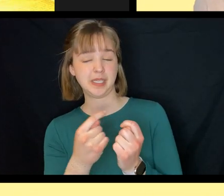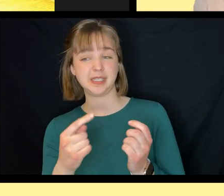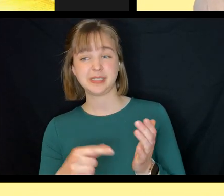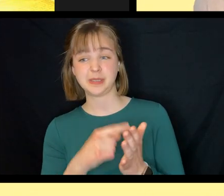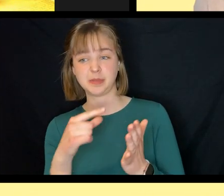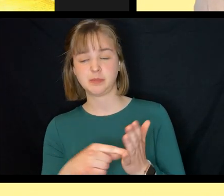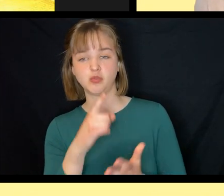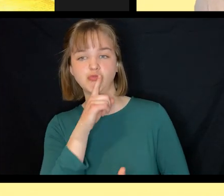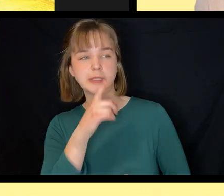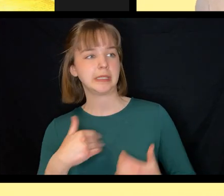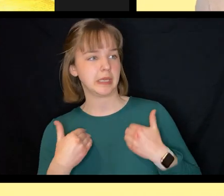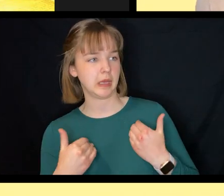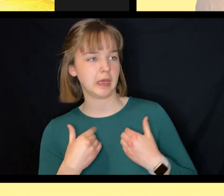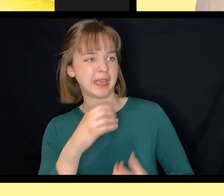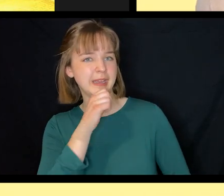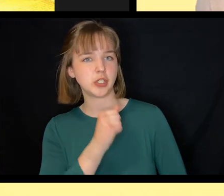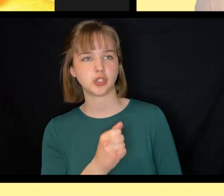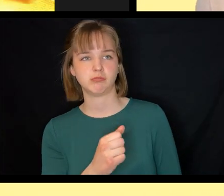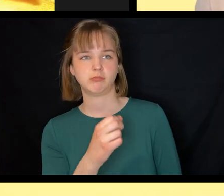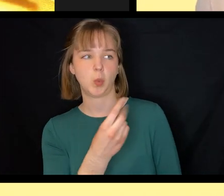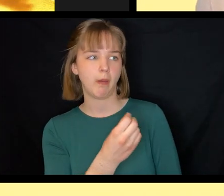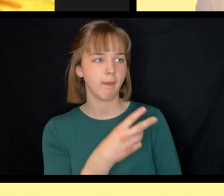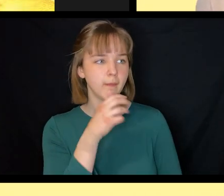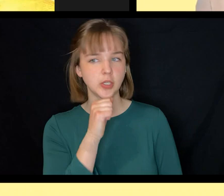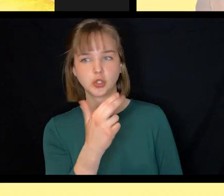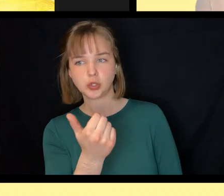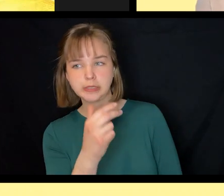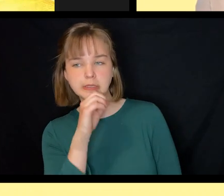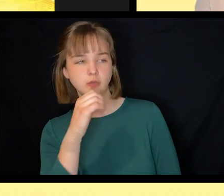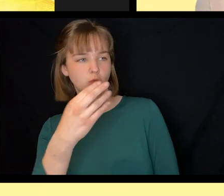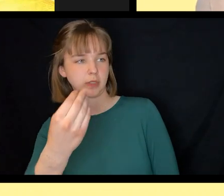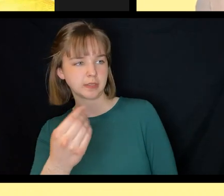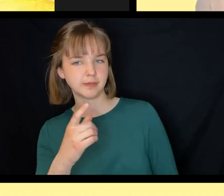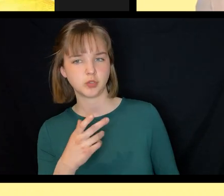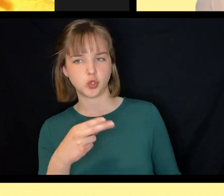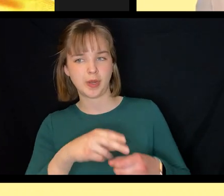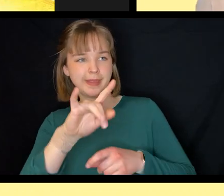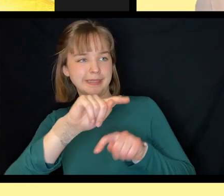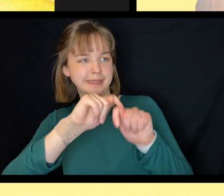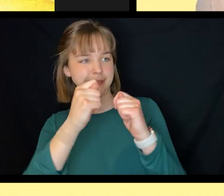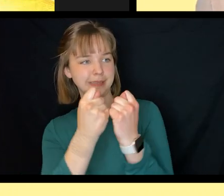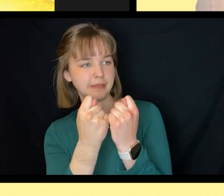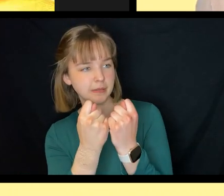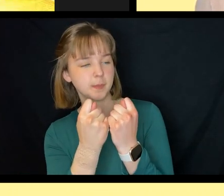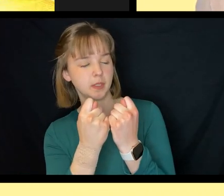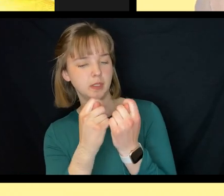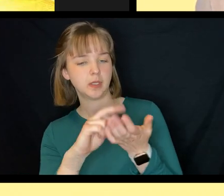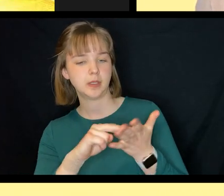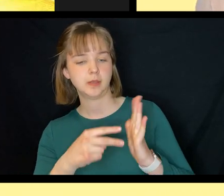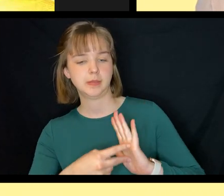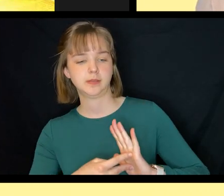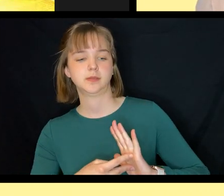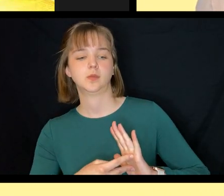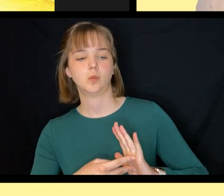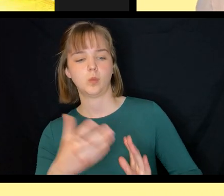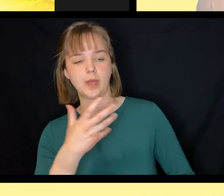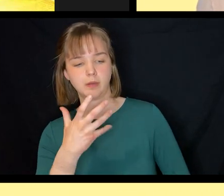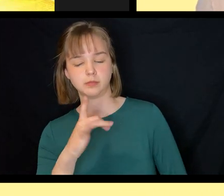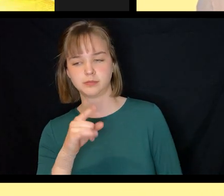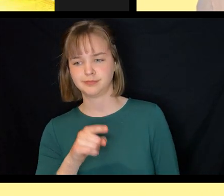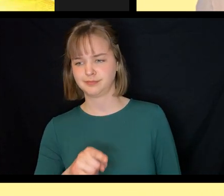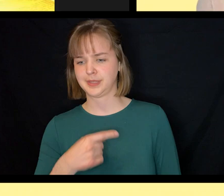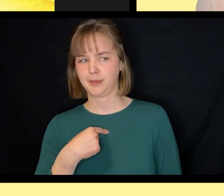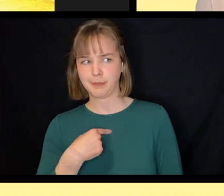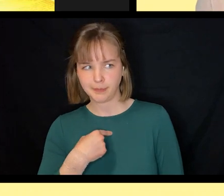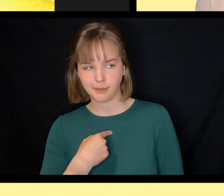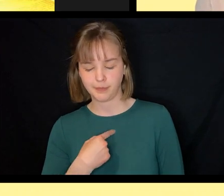much younger than I'd say like Olympians do. And there's been like 12, 13, 14, 15-year olds who make the team. right. And so thinking about